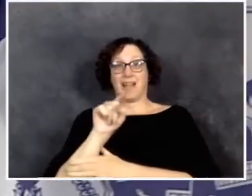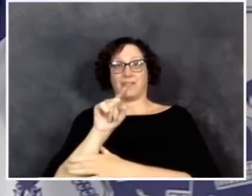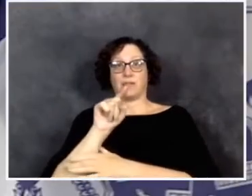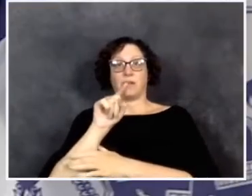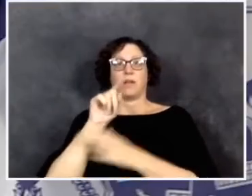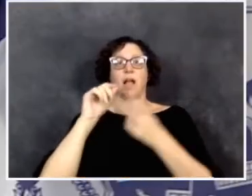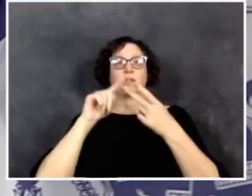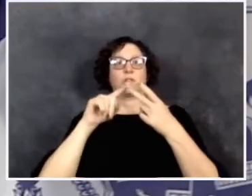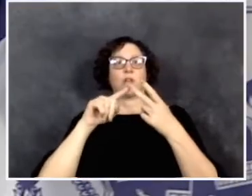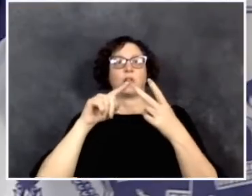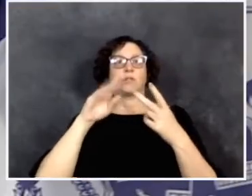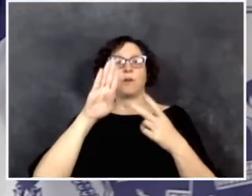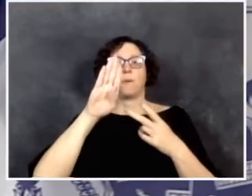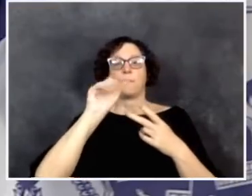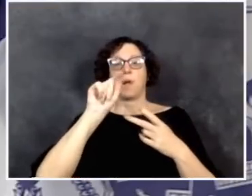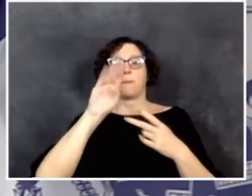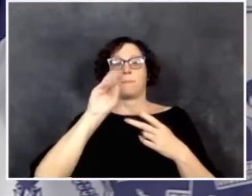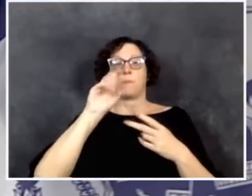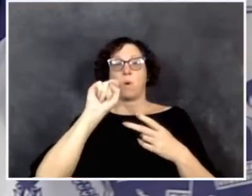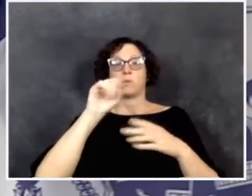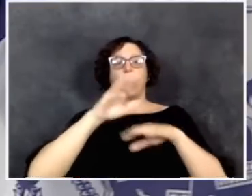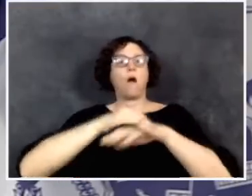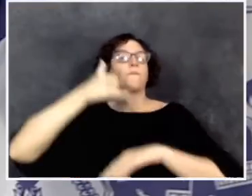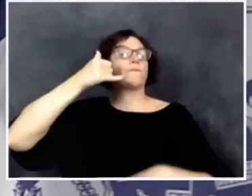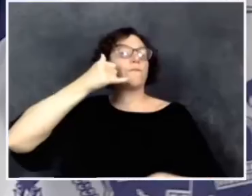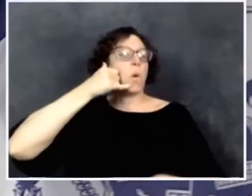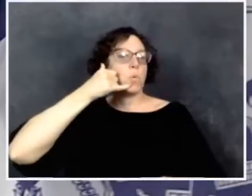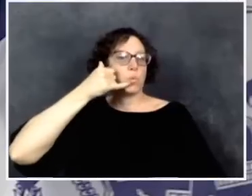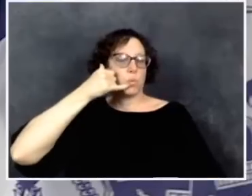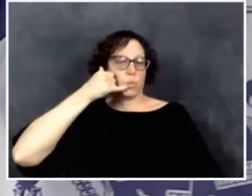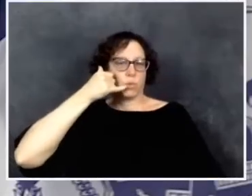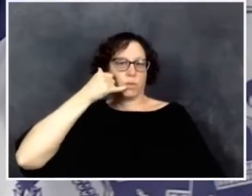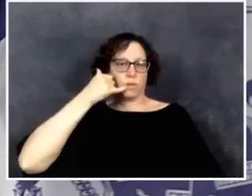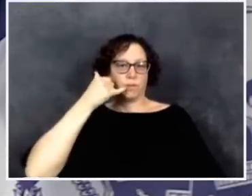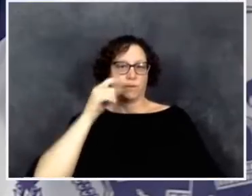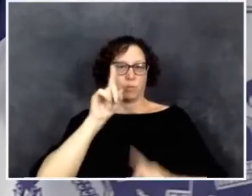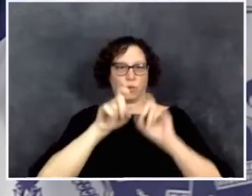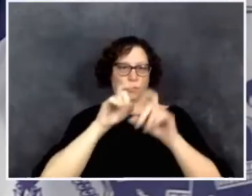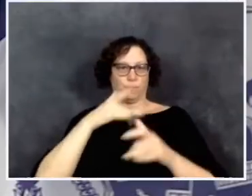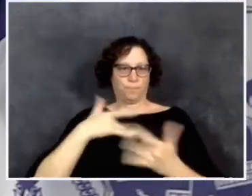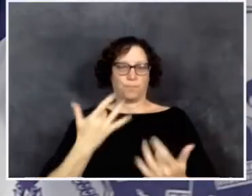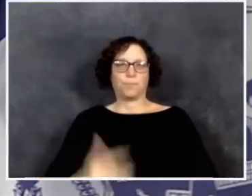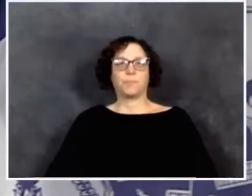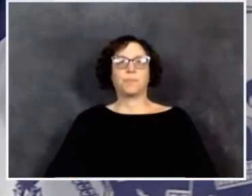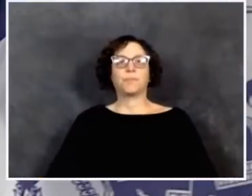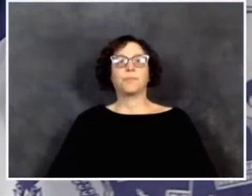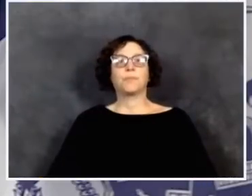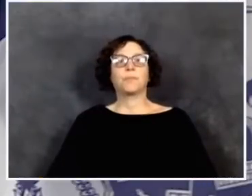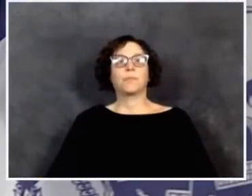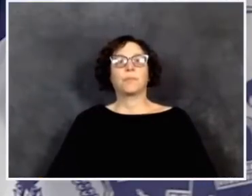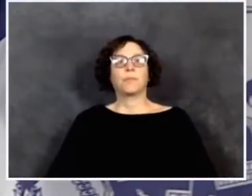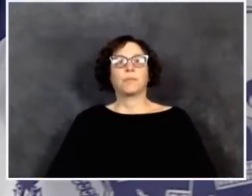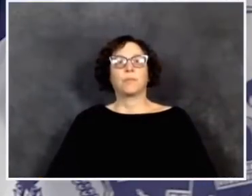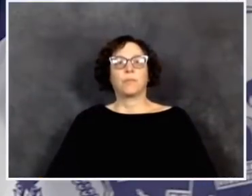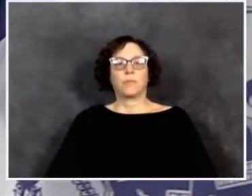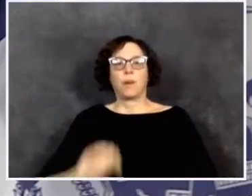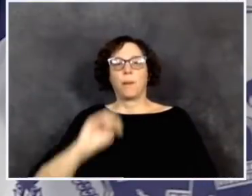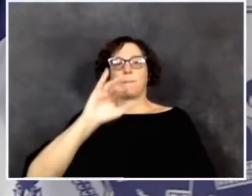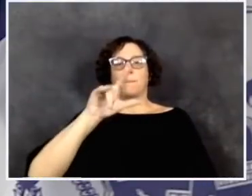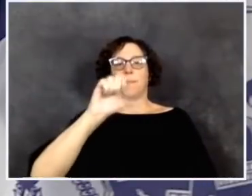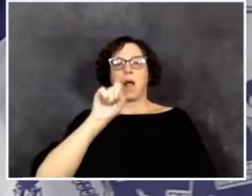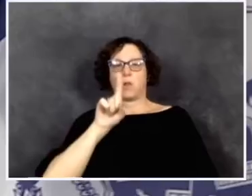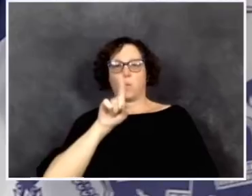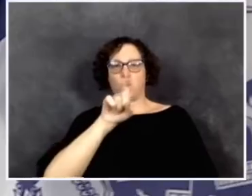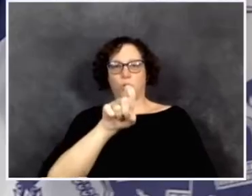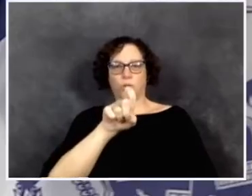WNBC. Morning, Mr. Mayor. How you doing? Good, Miles. How are you? Good. So we were together in the Bronx yesterday at